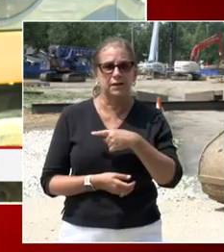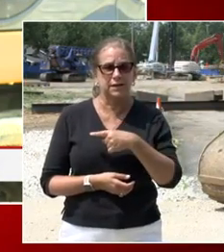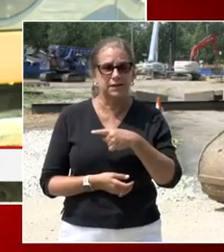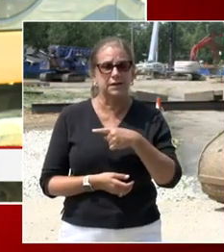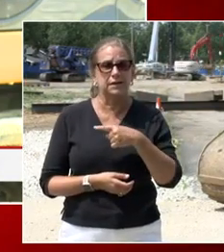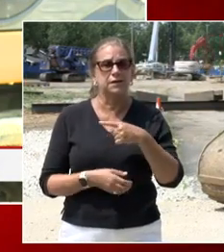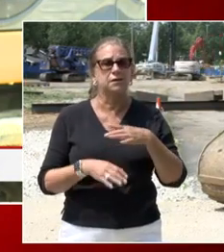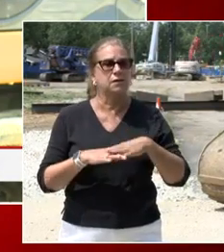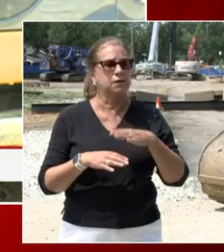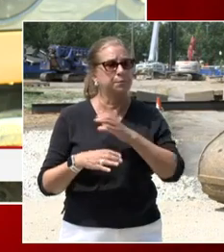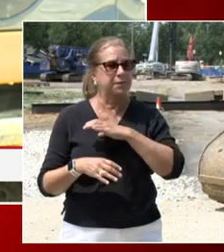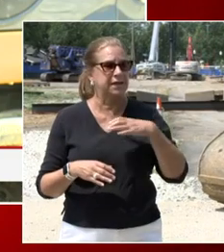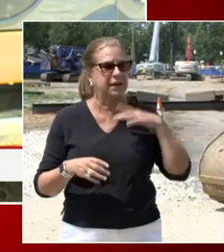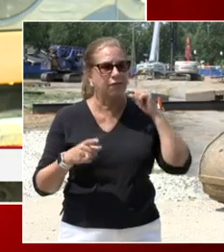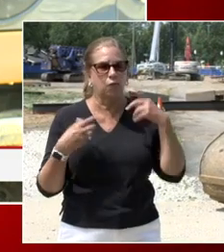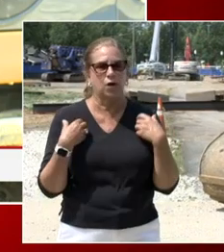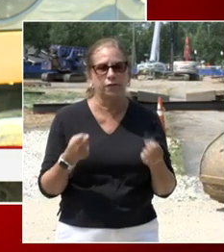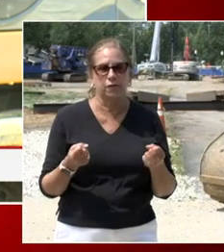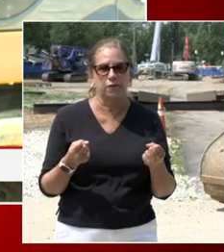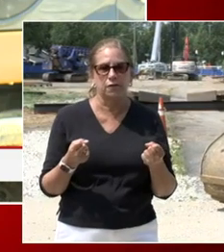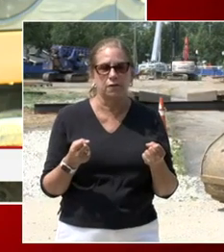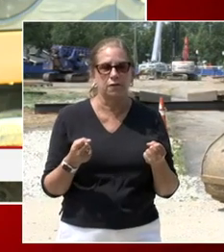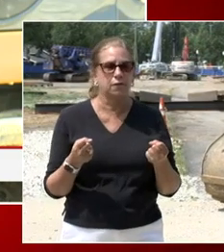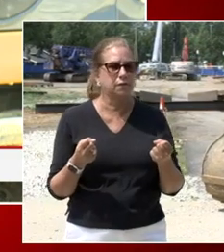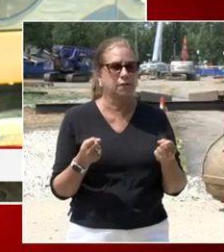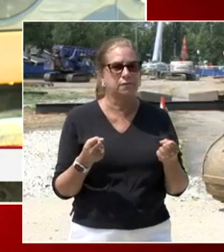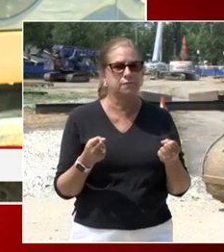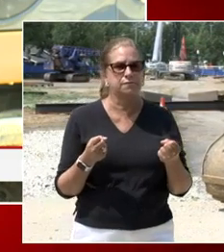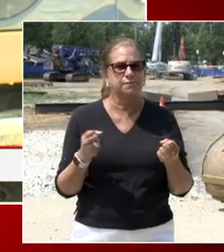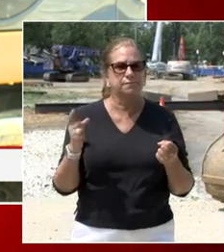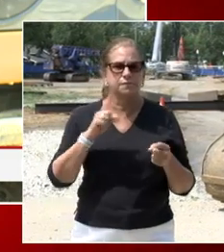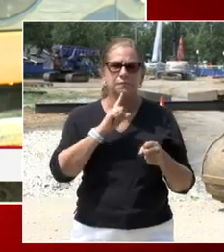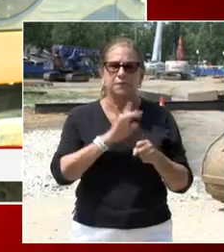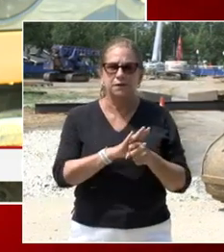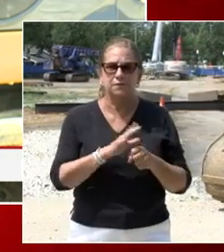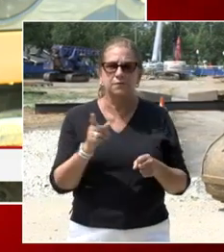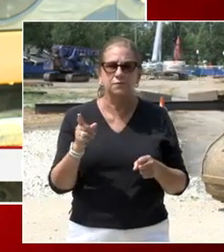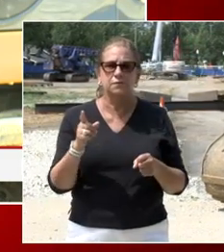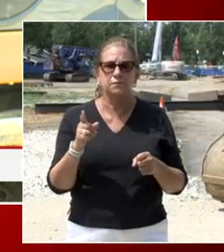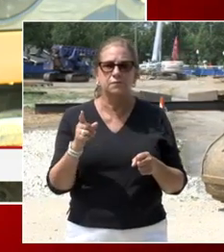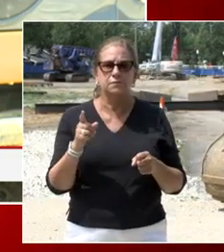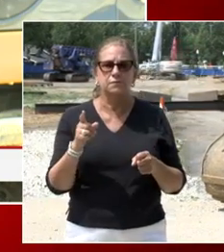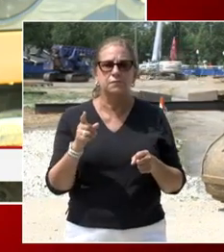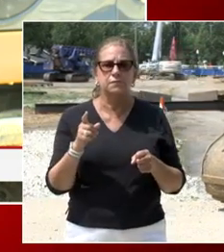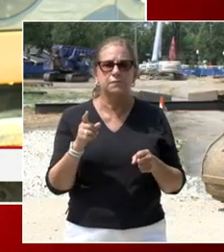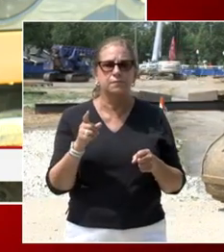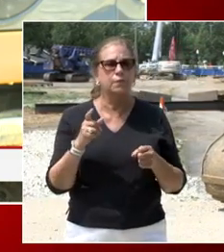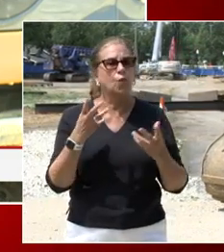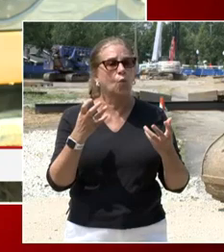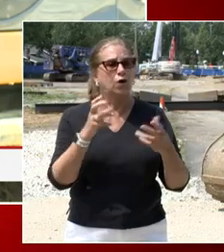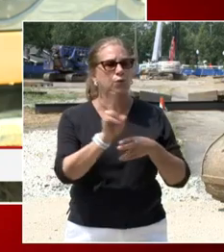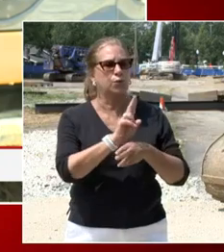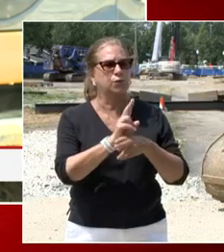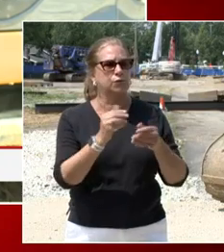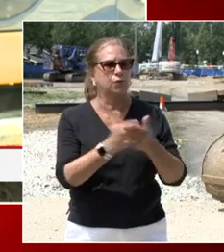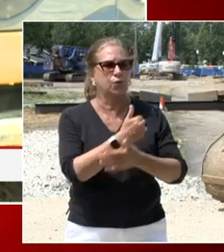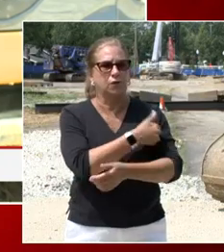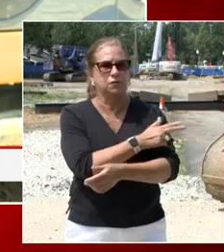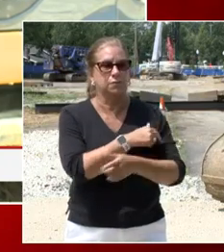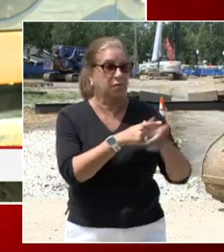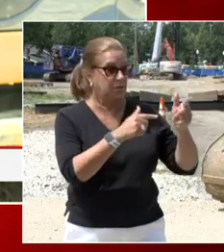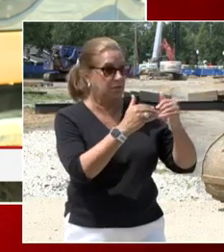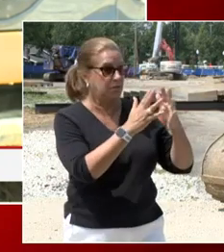been pretty singularly focused on making sure we get a new hospital and has represented many